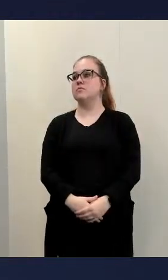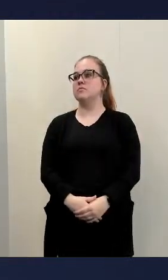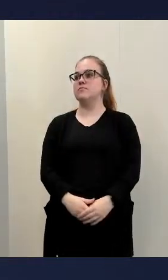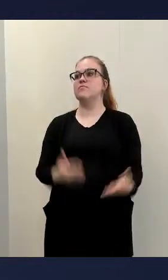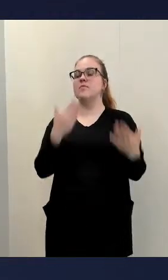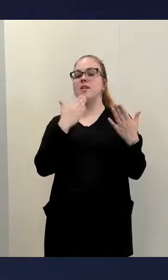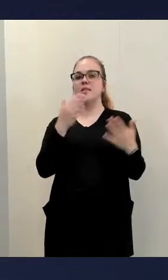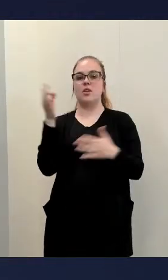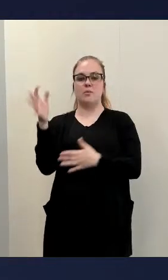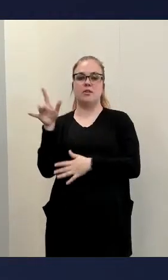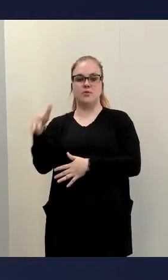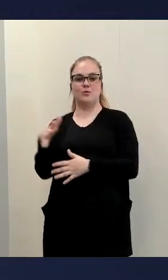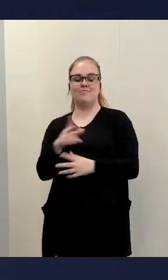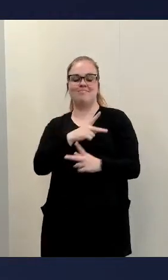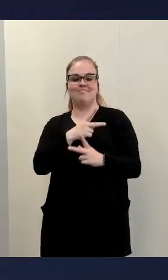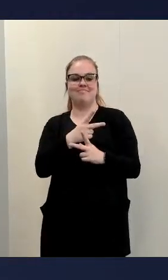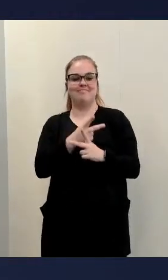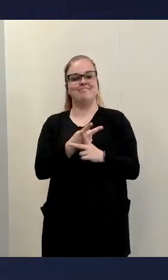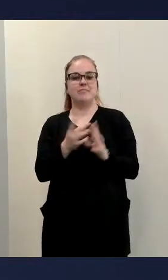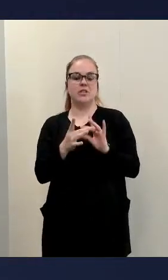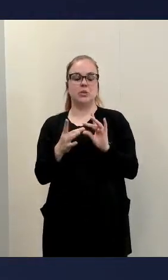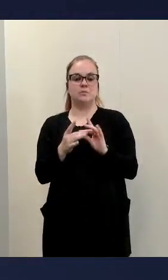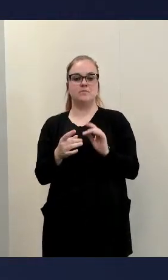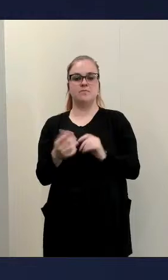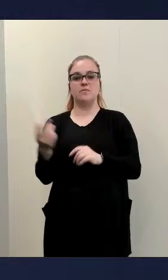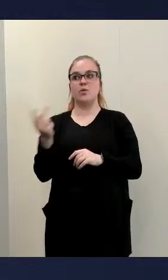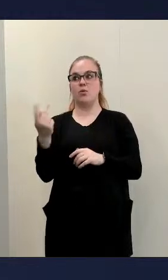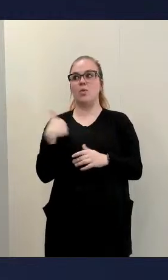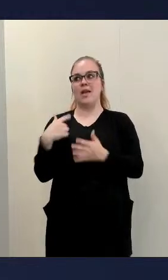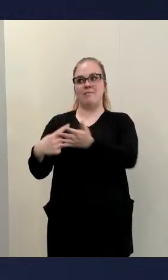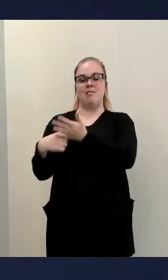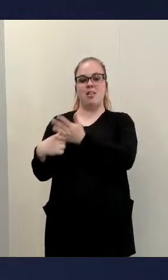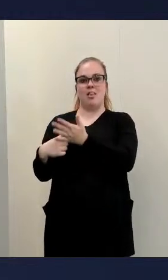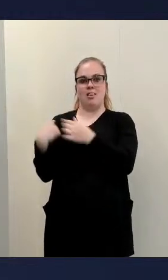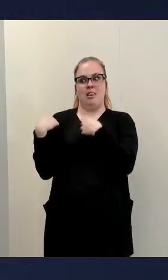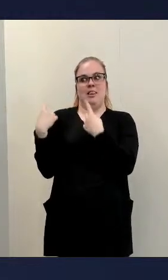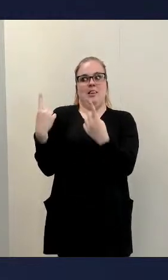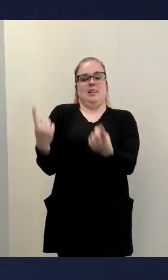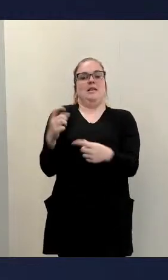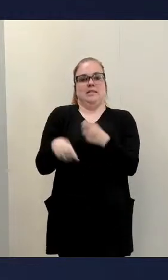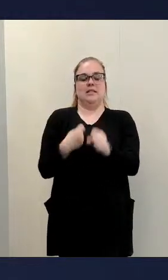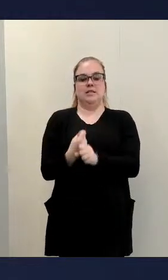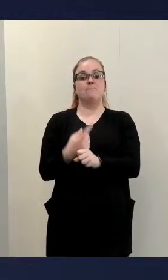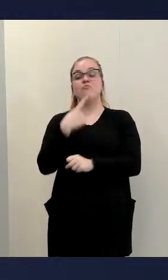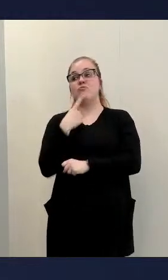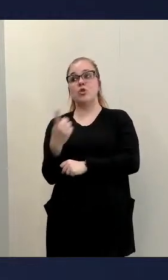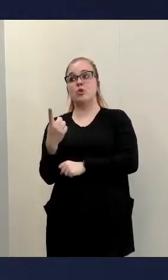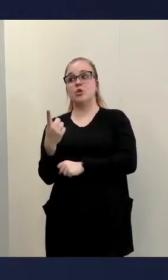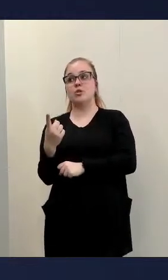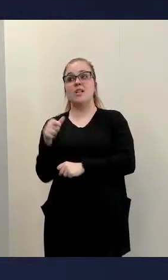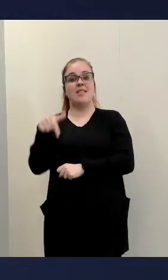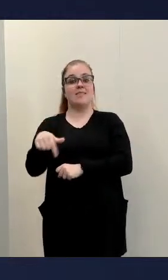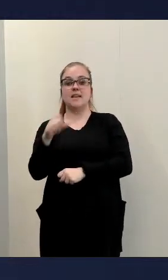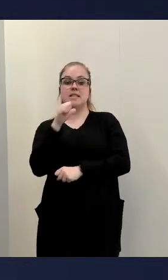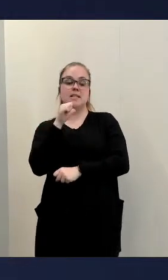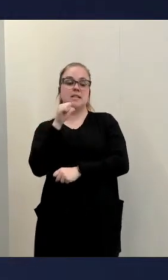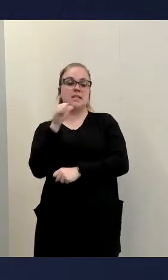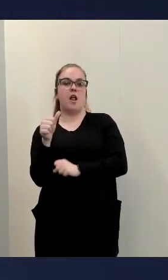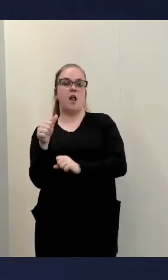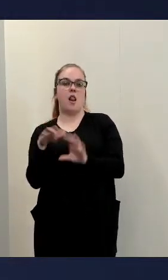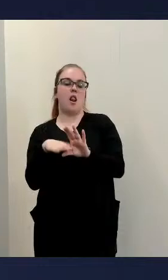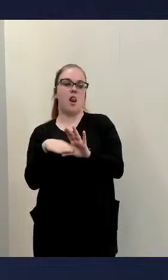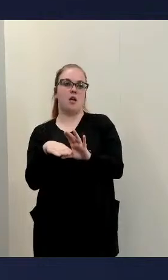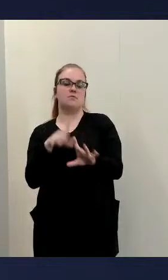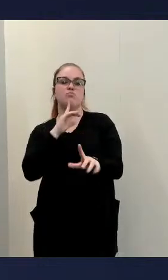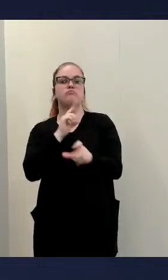Thank you, Pastor, for those kind words. Pastor Nicholas and I had a lot of conversations over the years. Yes. And I told you this is not going to be lip service. We're